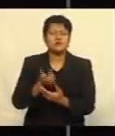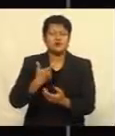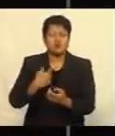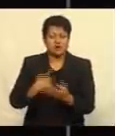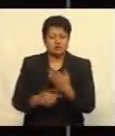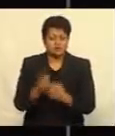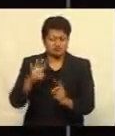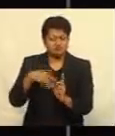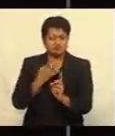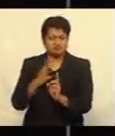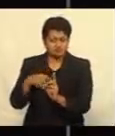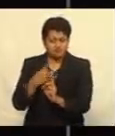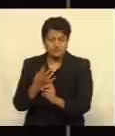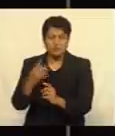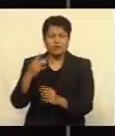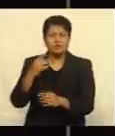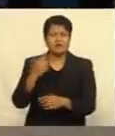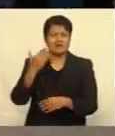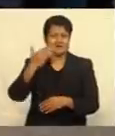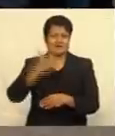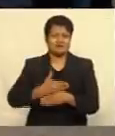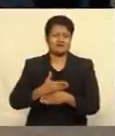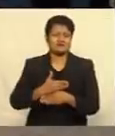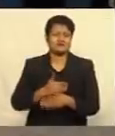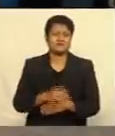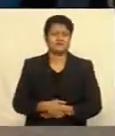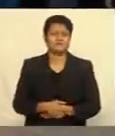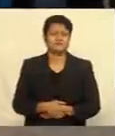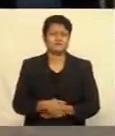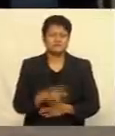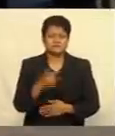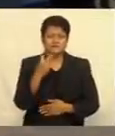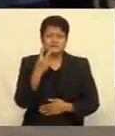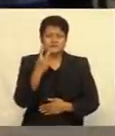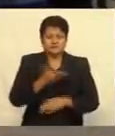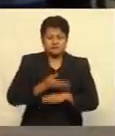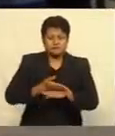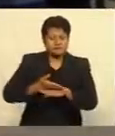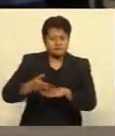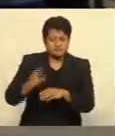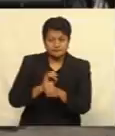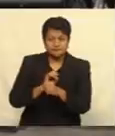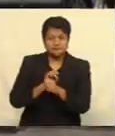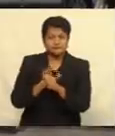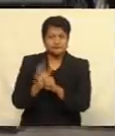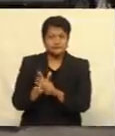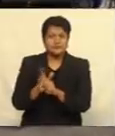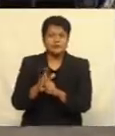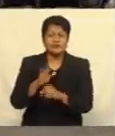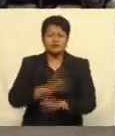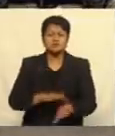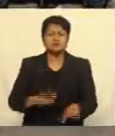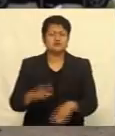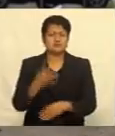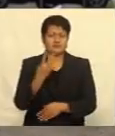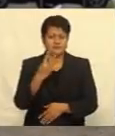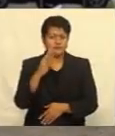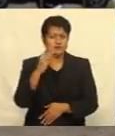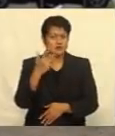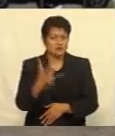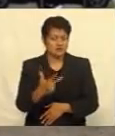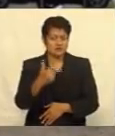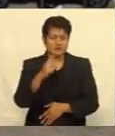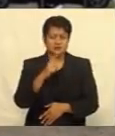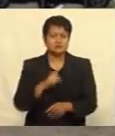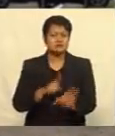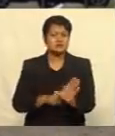overnight. Details with Josiah Nanunga. The 2 recent cases are the children of the 40-year-old woman who tested positive